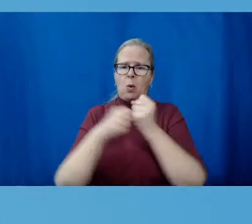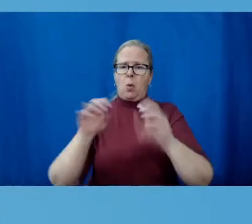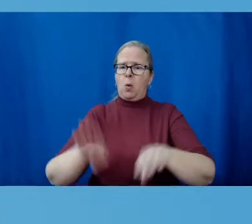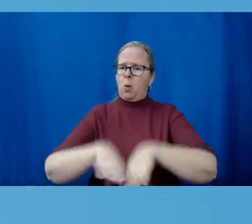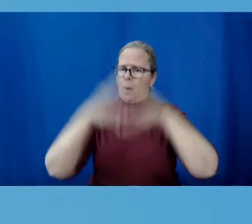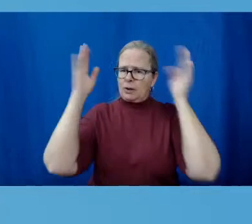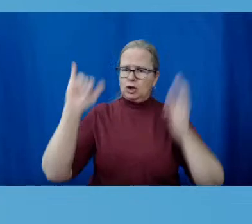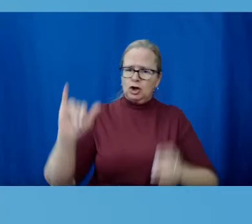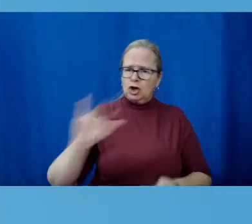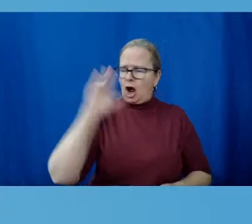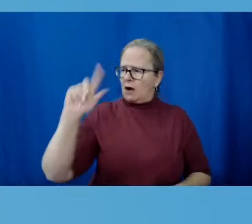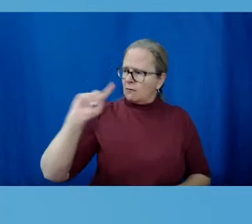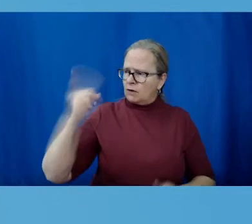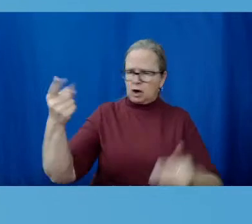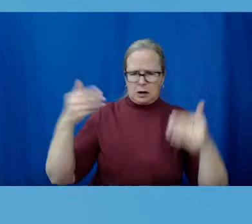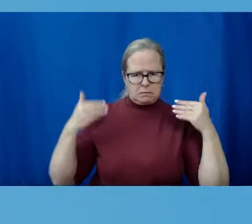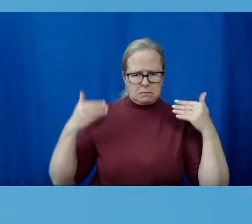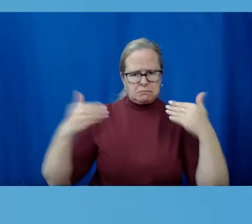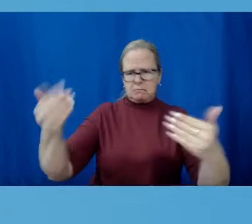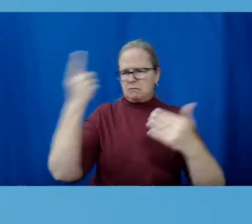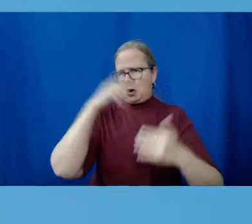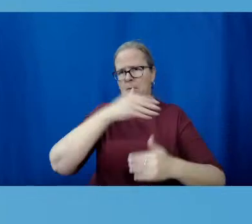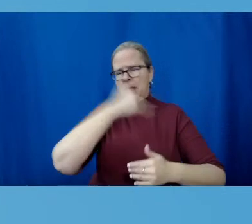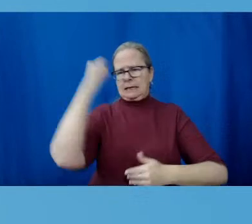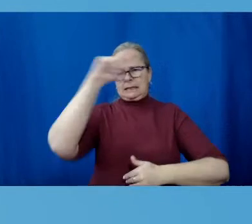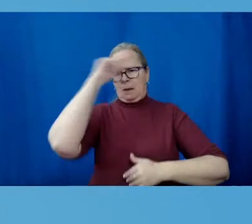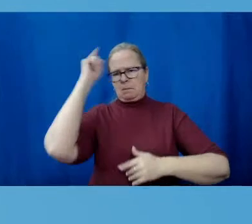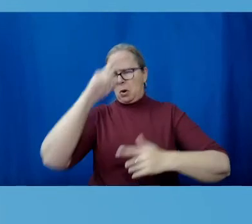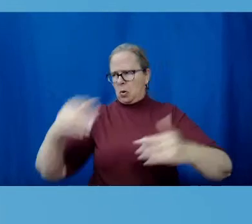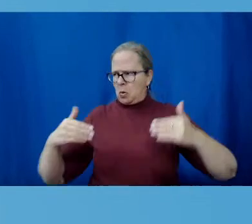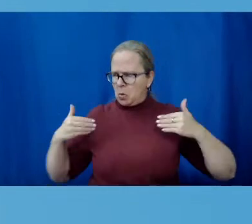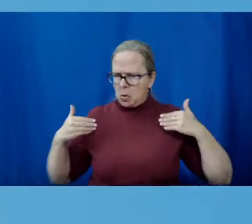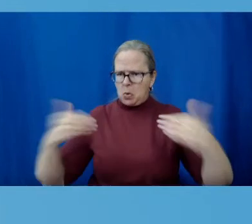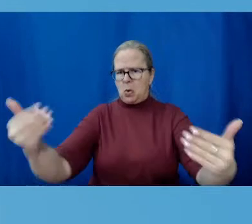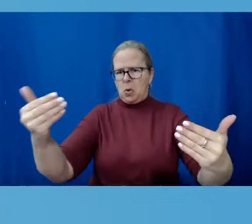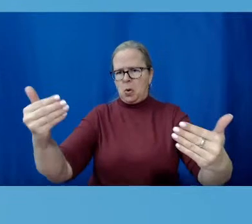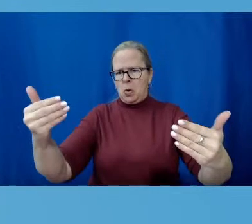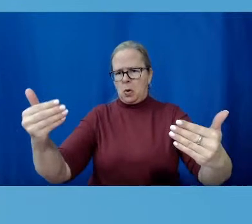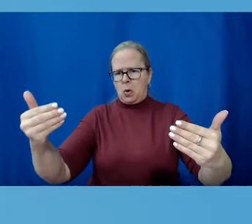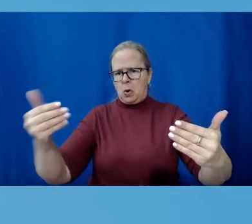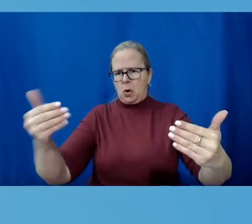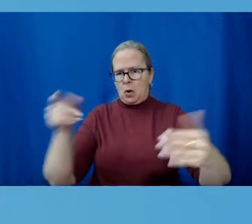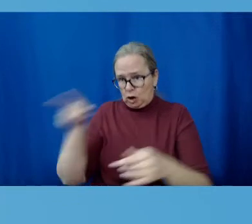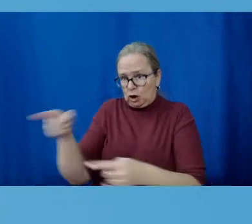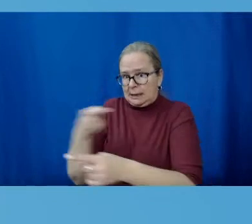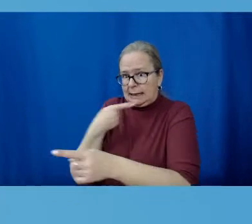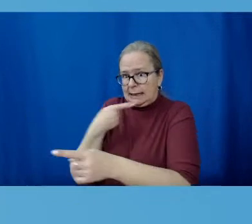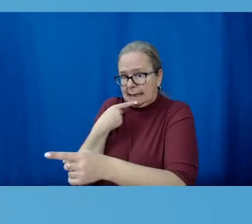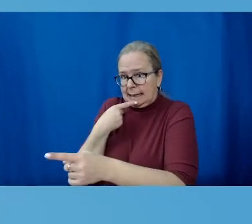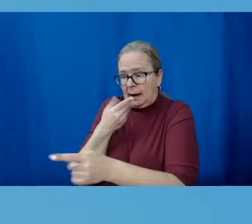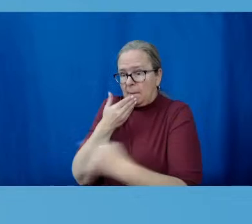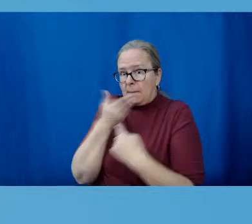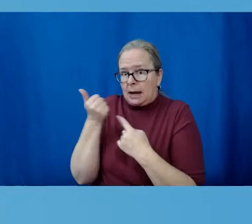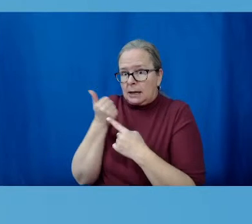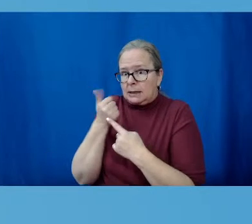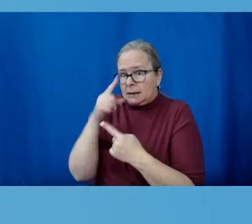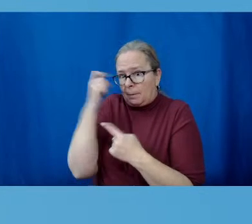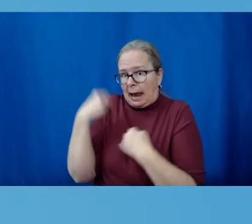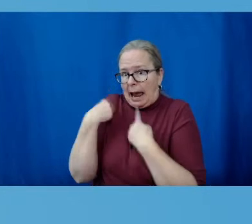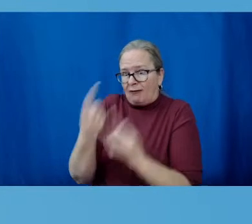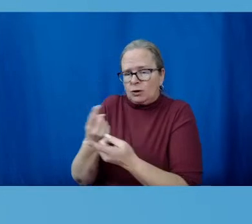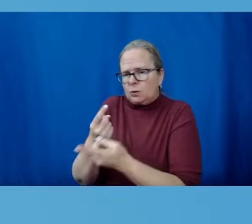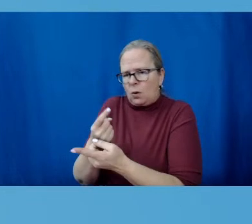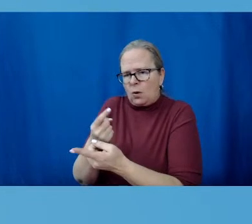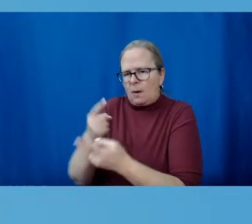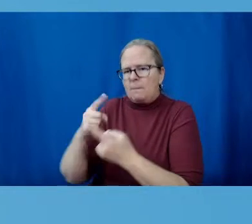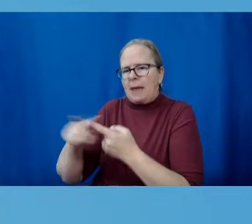she was clearly overtly on side with Kenny. And I thought she's gone too far because they should be, and she's done a good job most